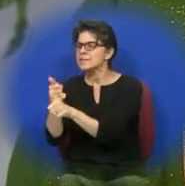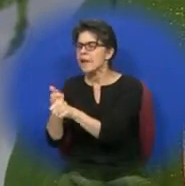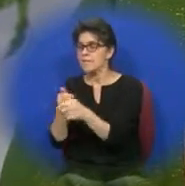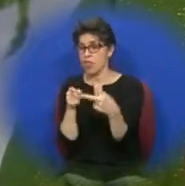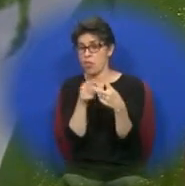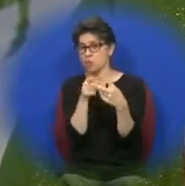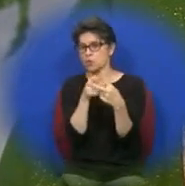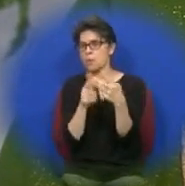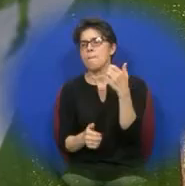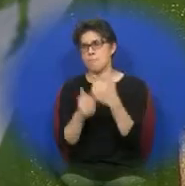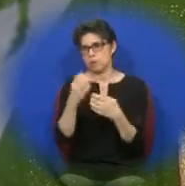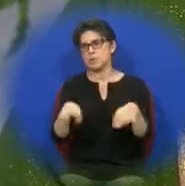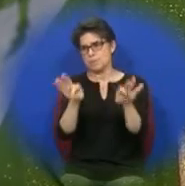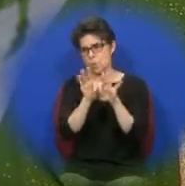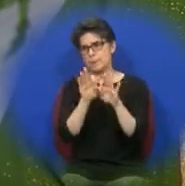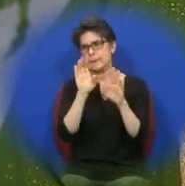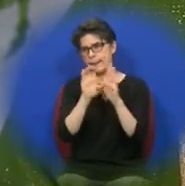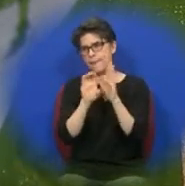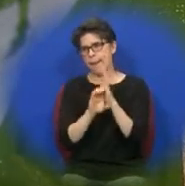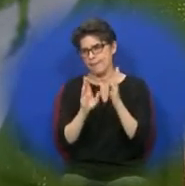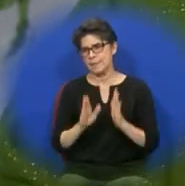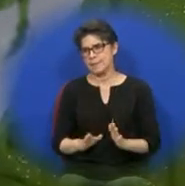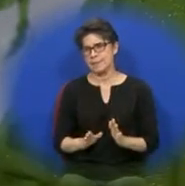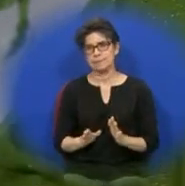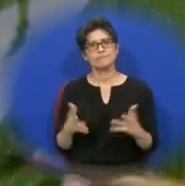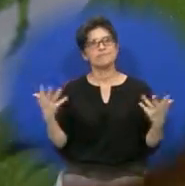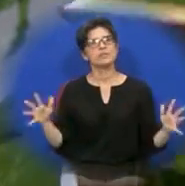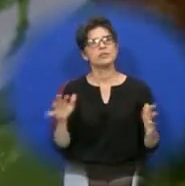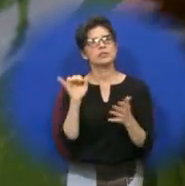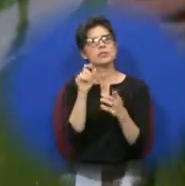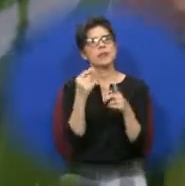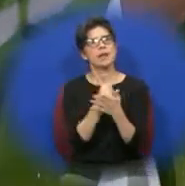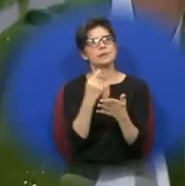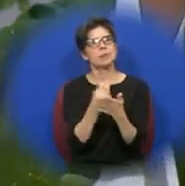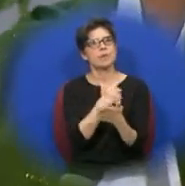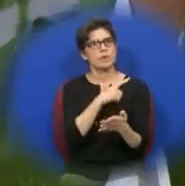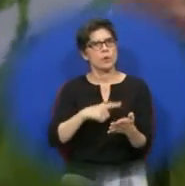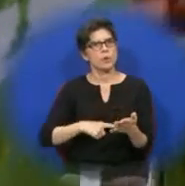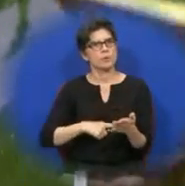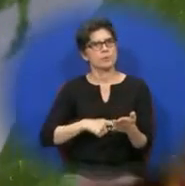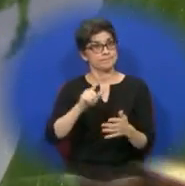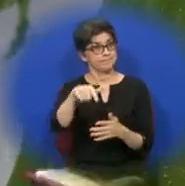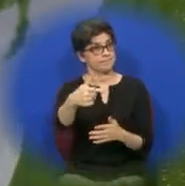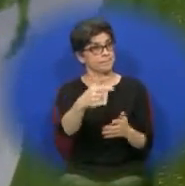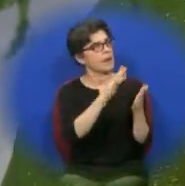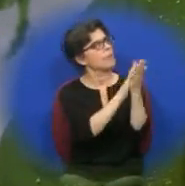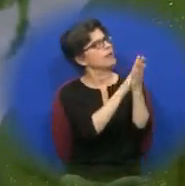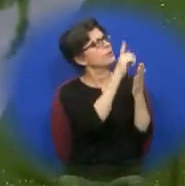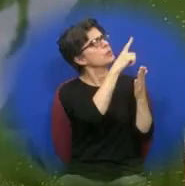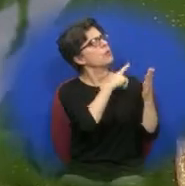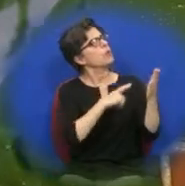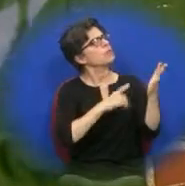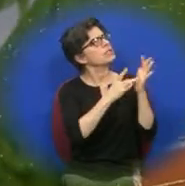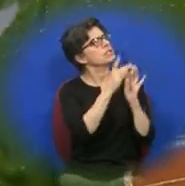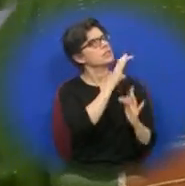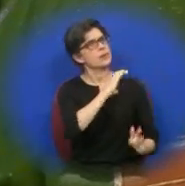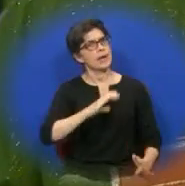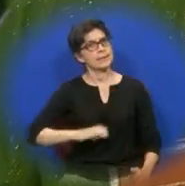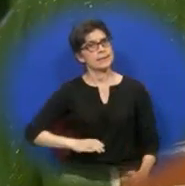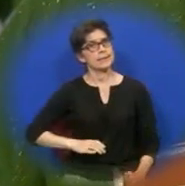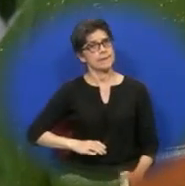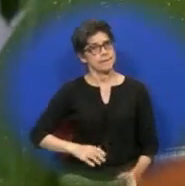two commandments." The Gospel of the Lord. Praise to you, Lord Jesus Christ.